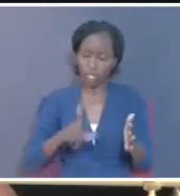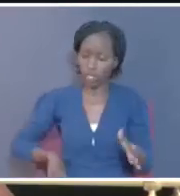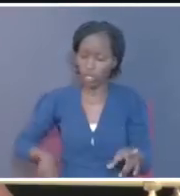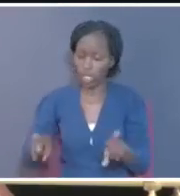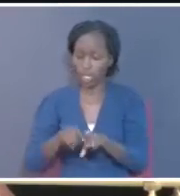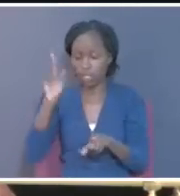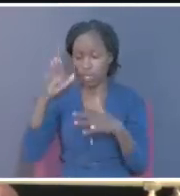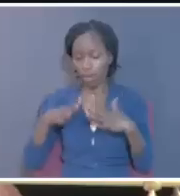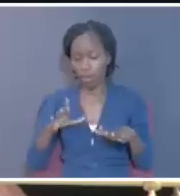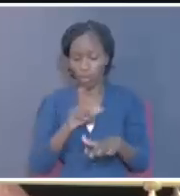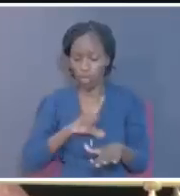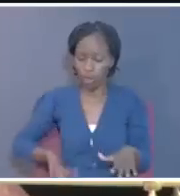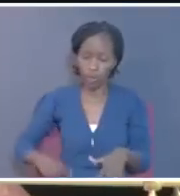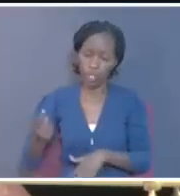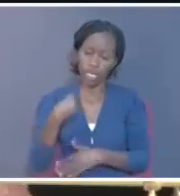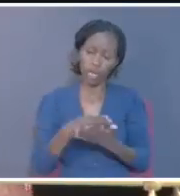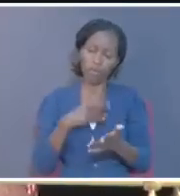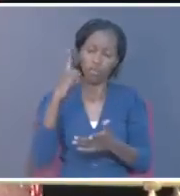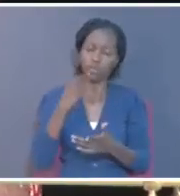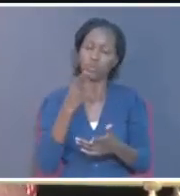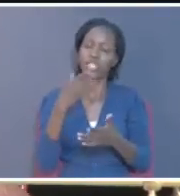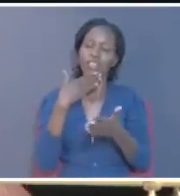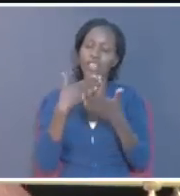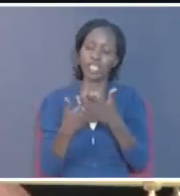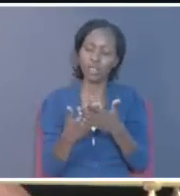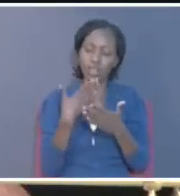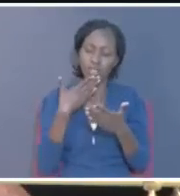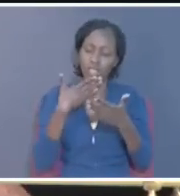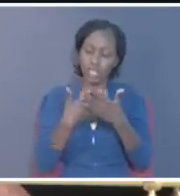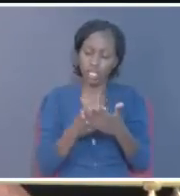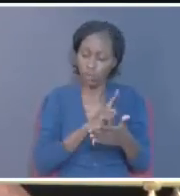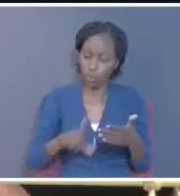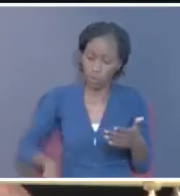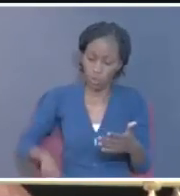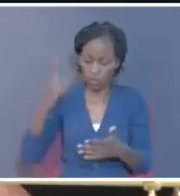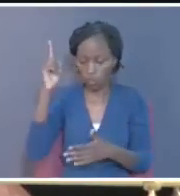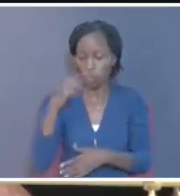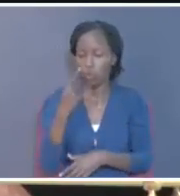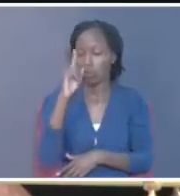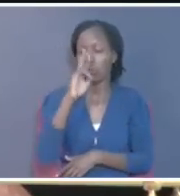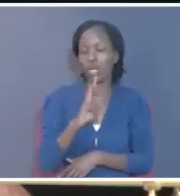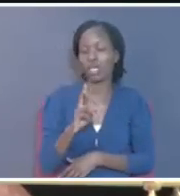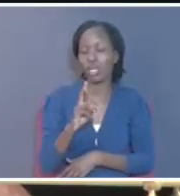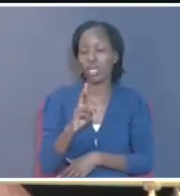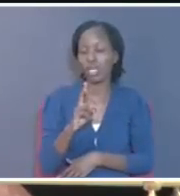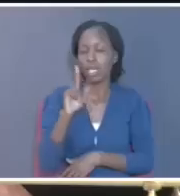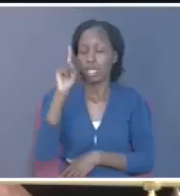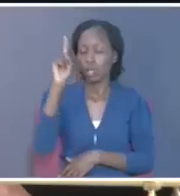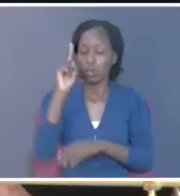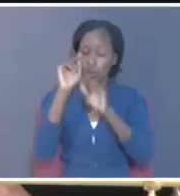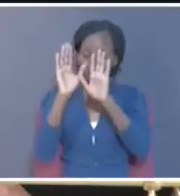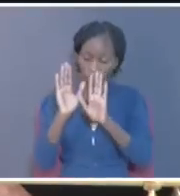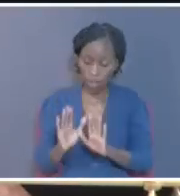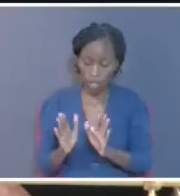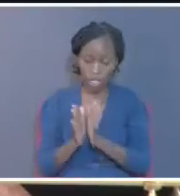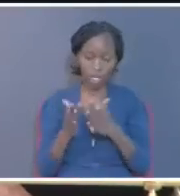your people, we come before you to say thank you. Thank you, Father, for who you are. You're gracious,